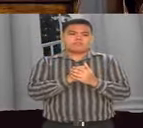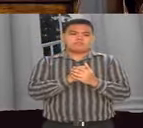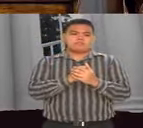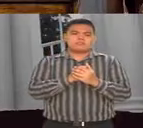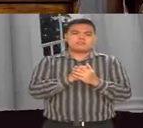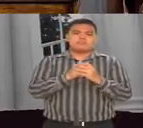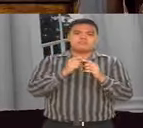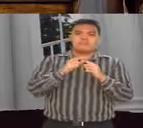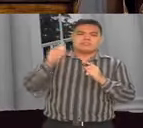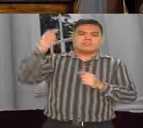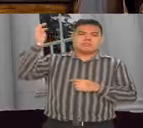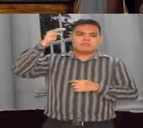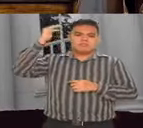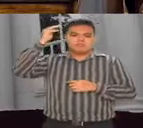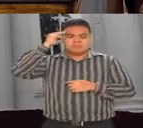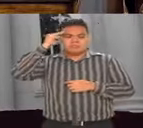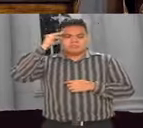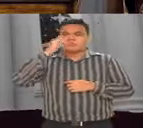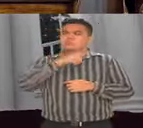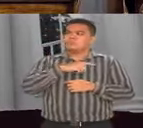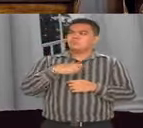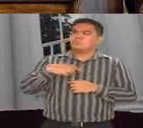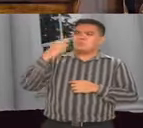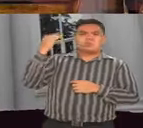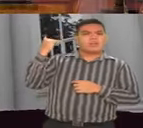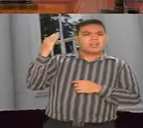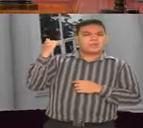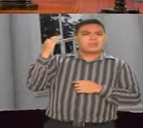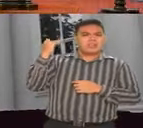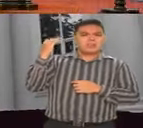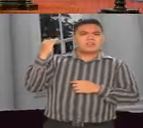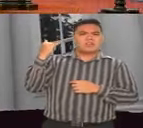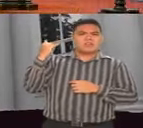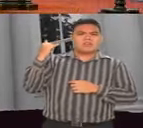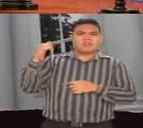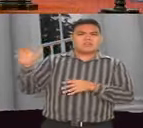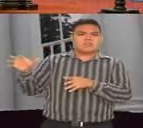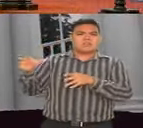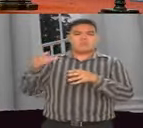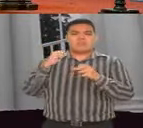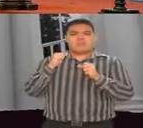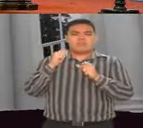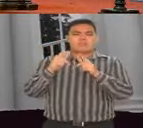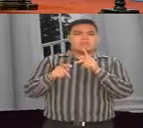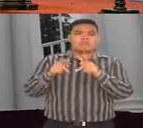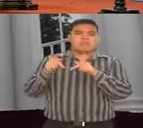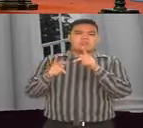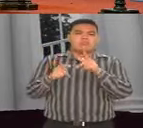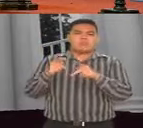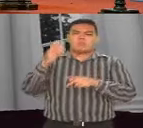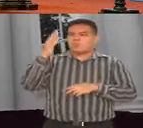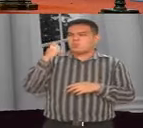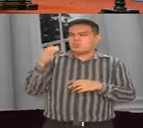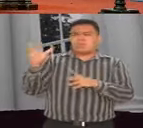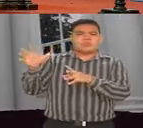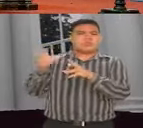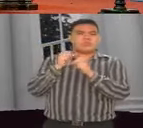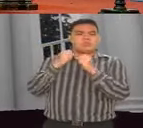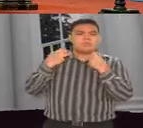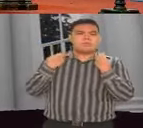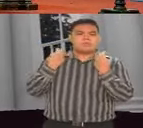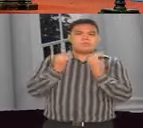usahay, musuod sa akong mind, magmahay ko sa Ginoo ba, Lord, nganong gikuha man imos Gilbert? Lord, nganong gikuha man imo si